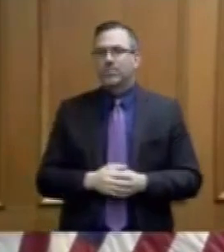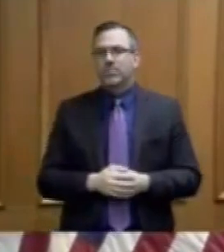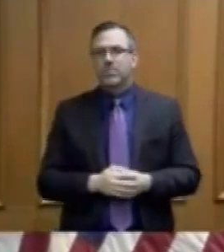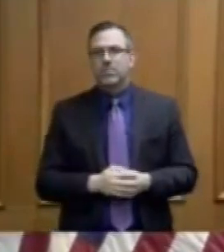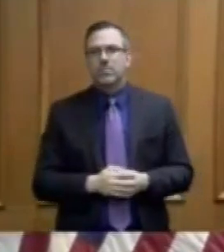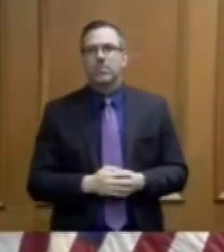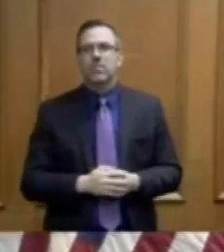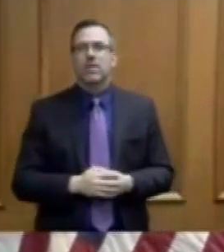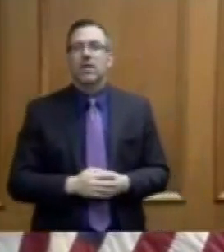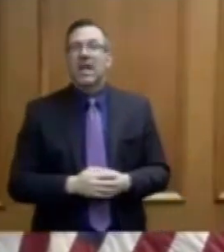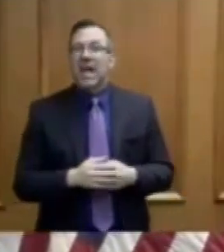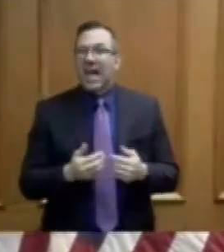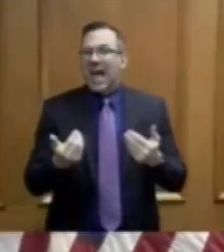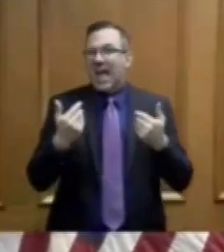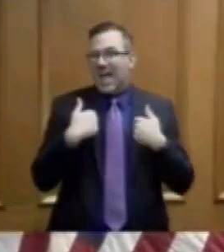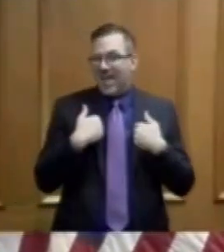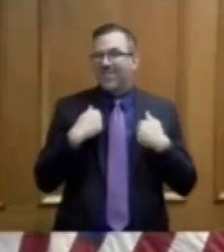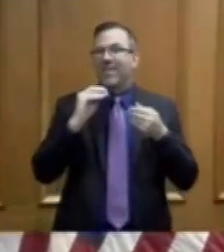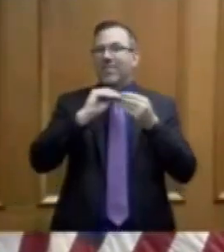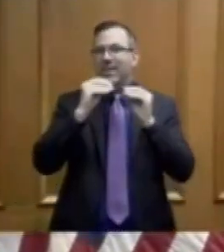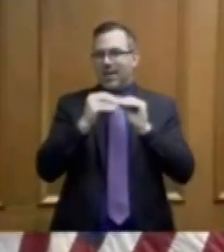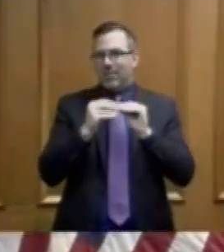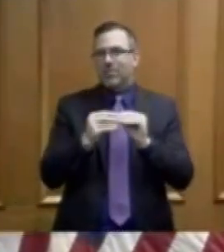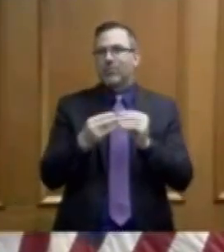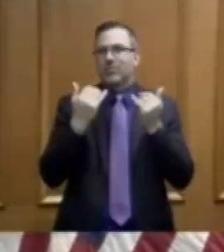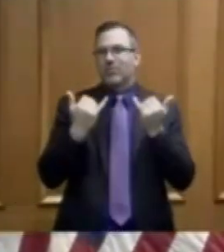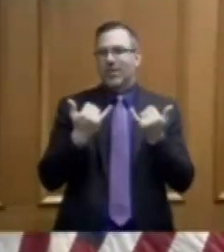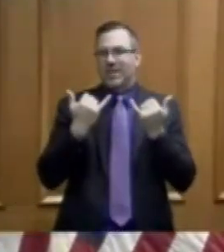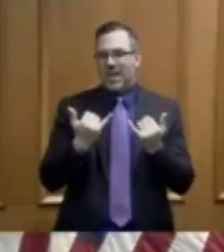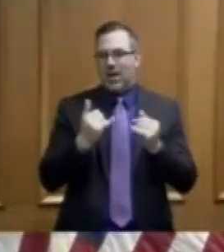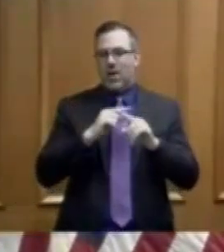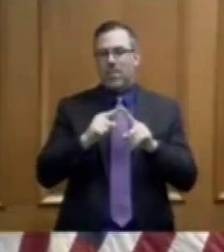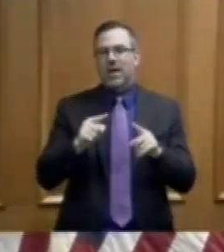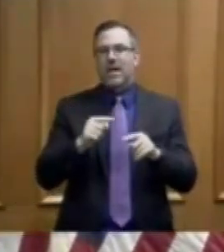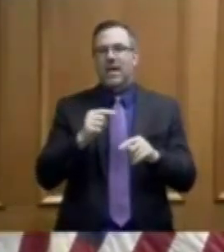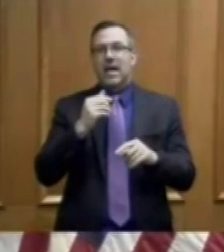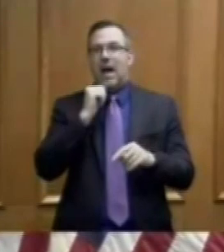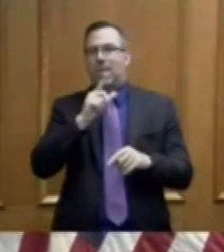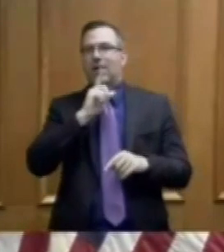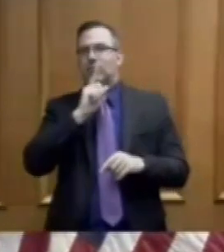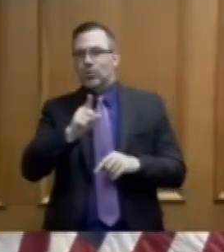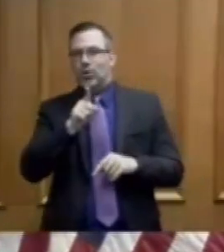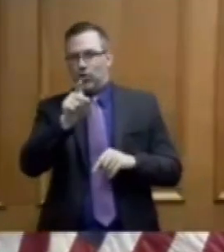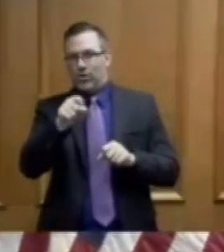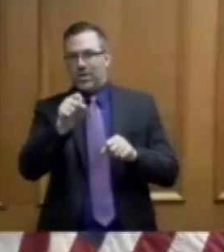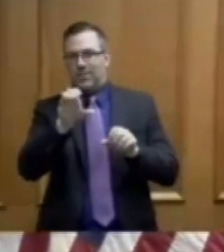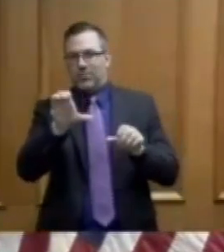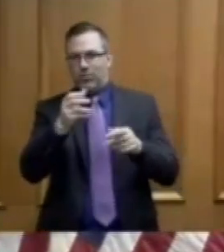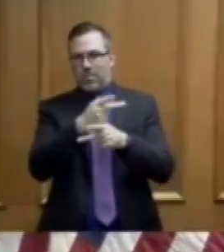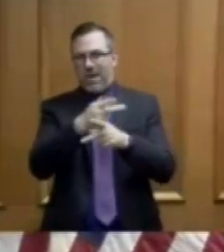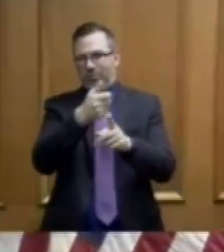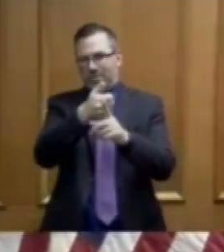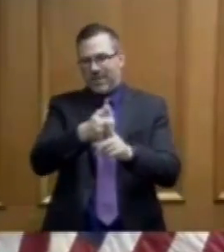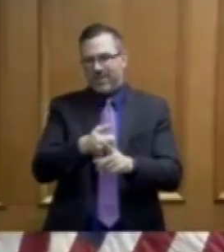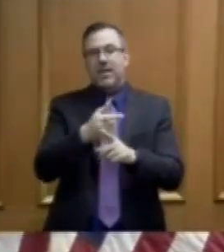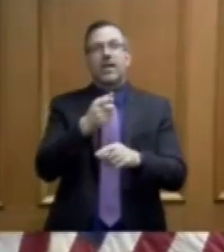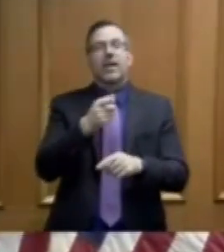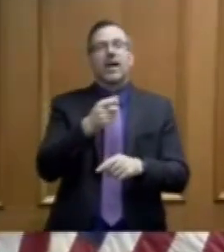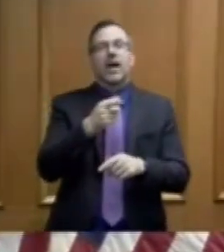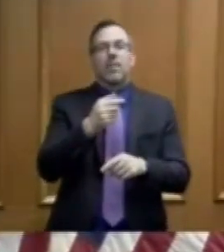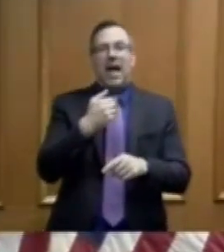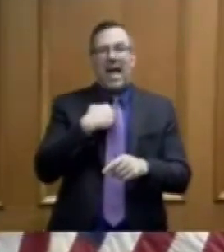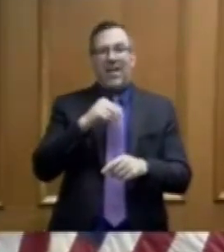the specific numbers with me, but I don't have the denominator, but if you can do the math, then you can do that. I